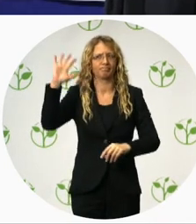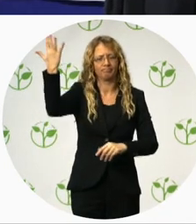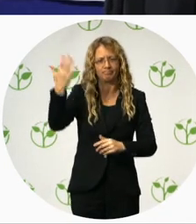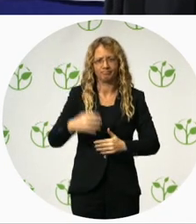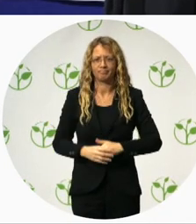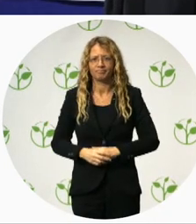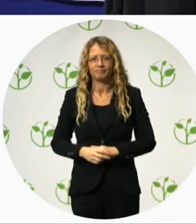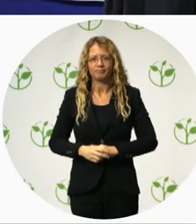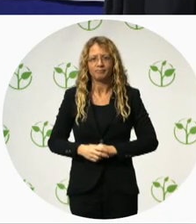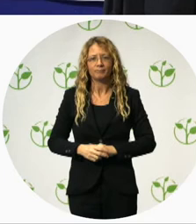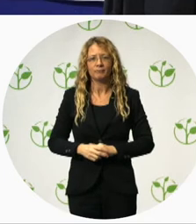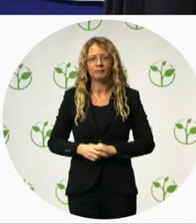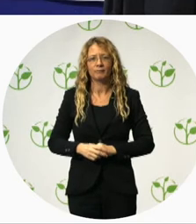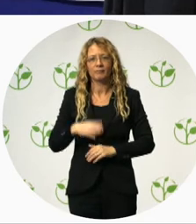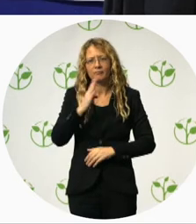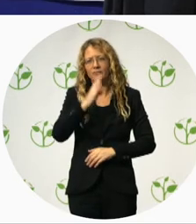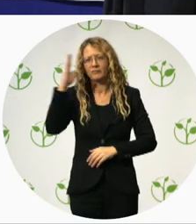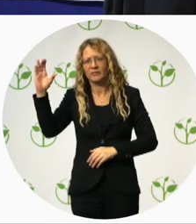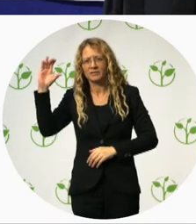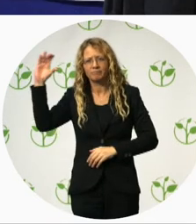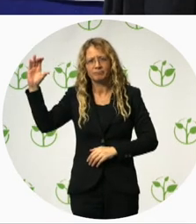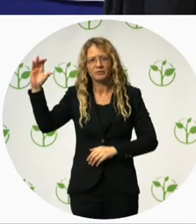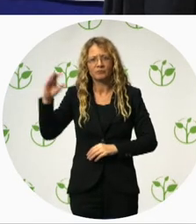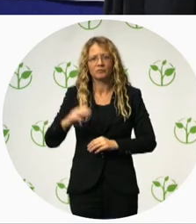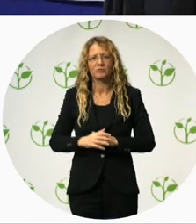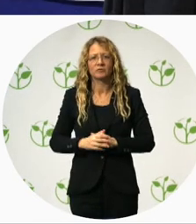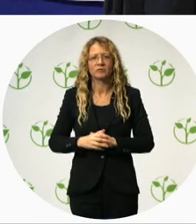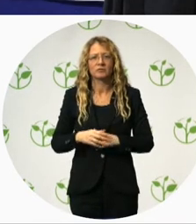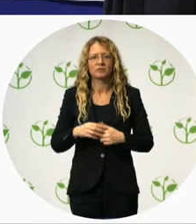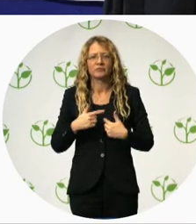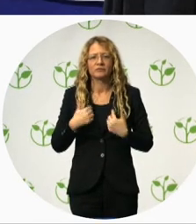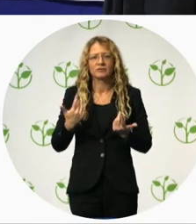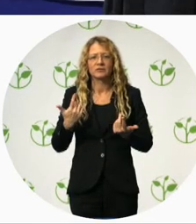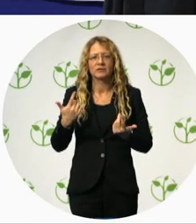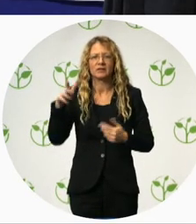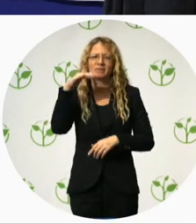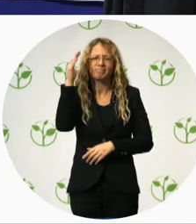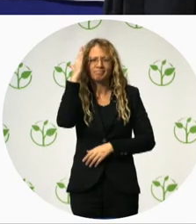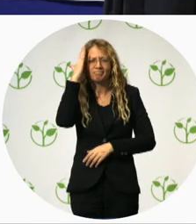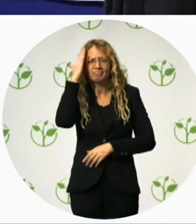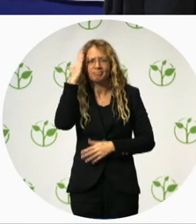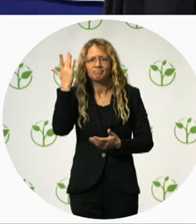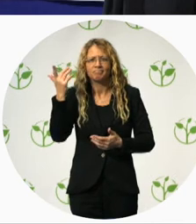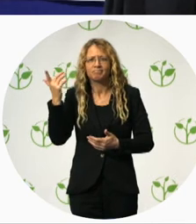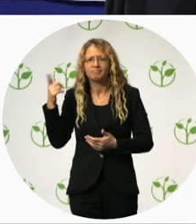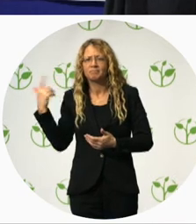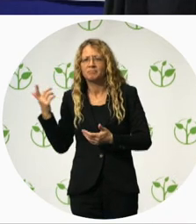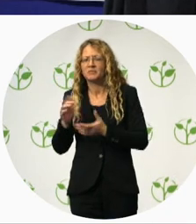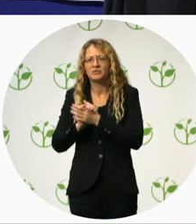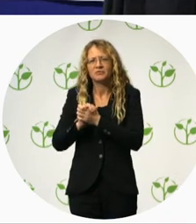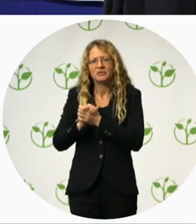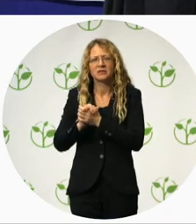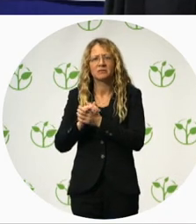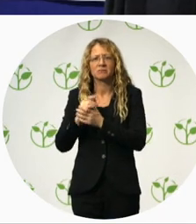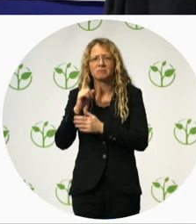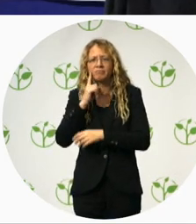One thing that we all encounter, and I know from my deaf and hard of hearing friends, is many, many times you have to make a phone call if